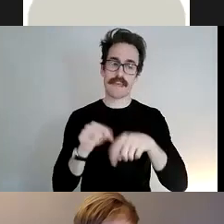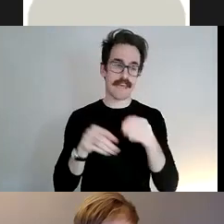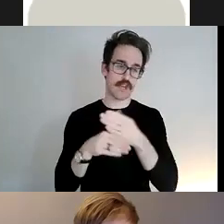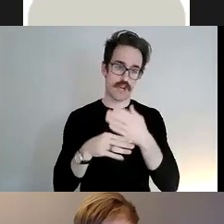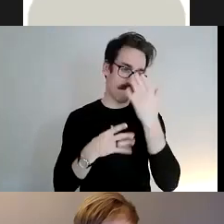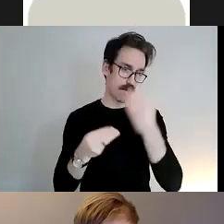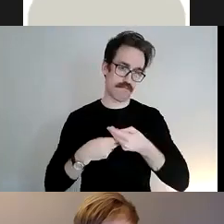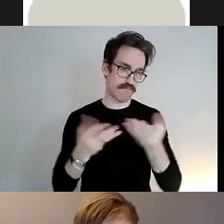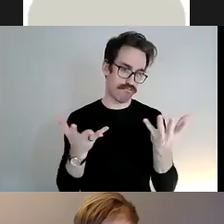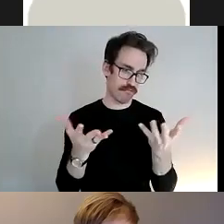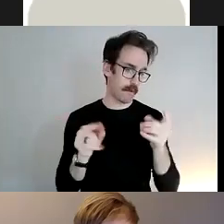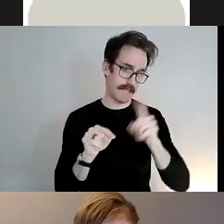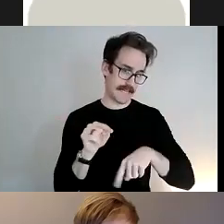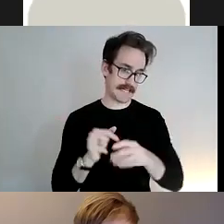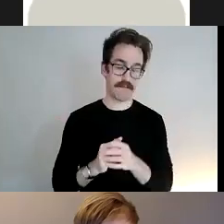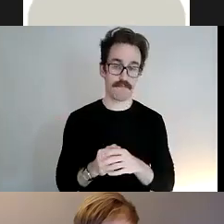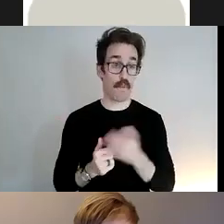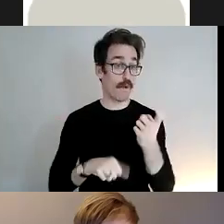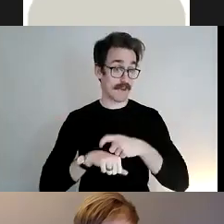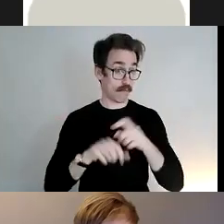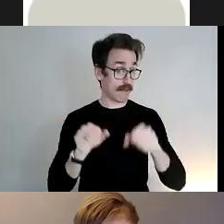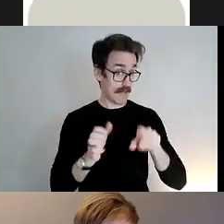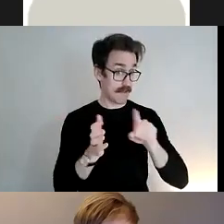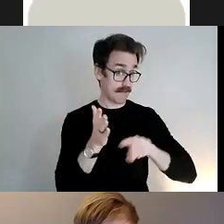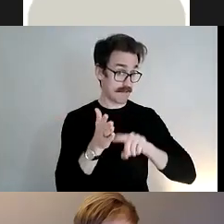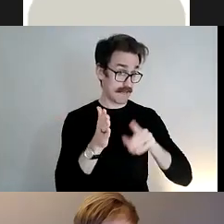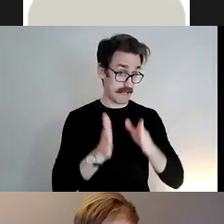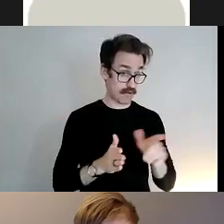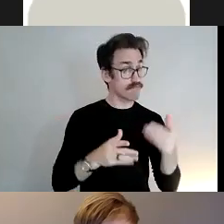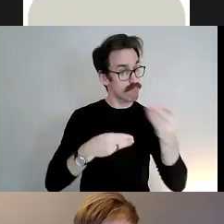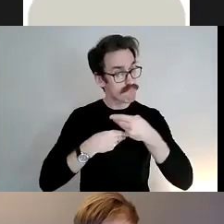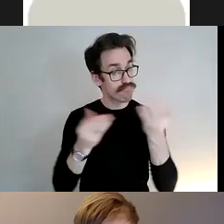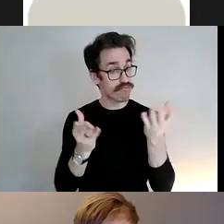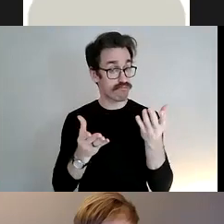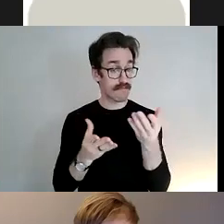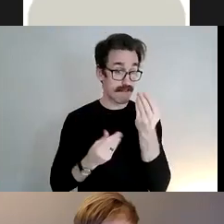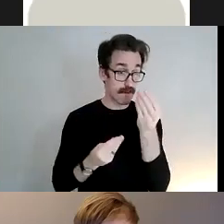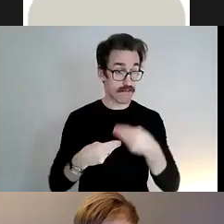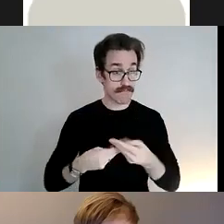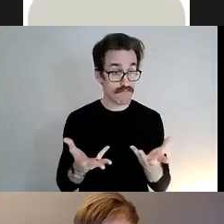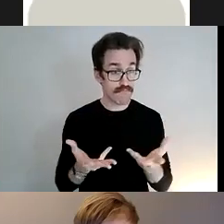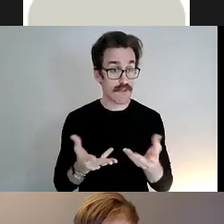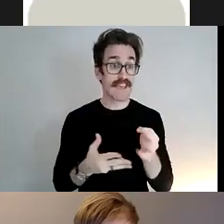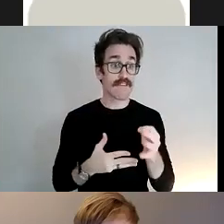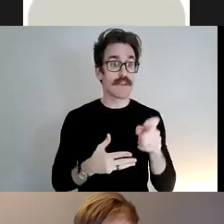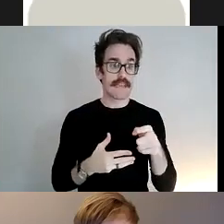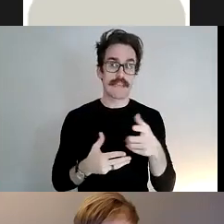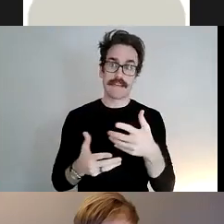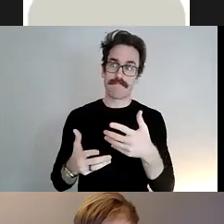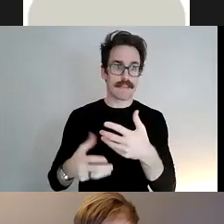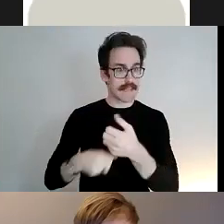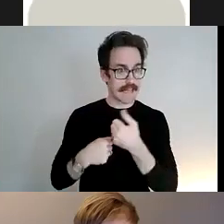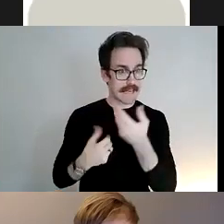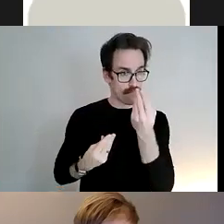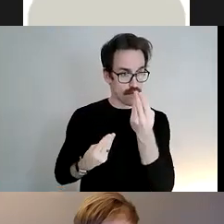folks. The only time that we can share information as investigators is if we're giving information in order to get information. So for instance, hi,